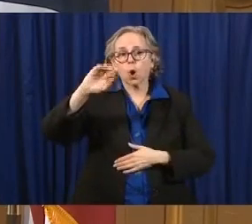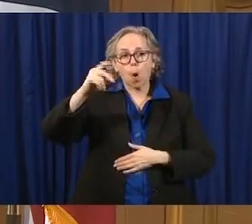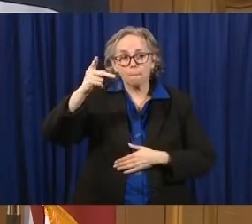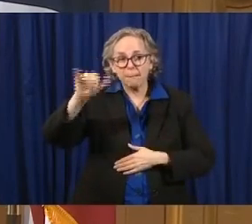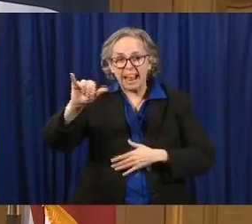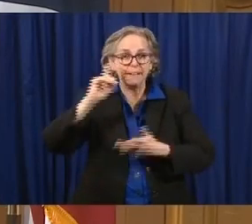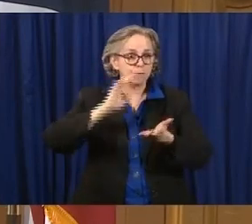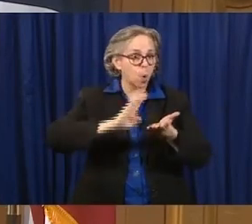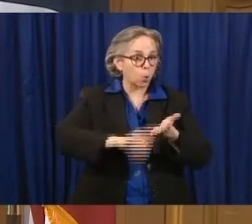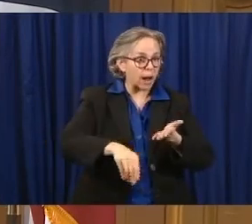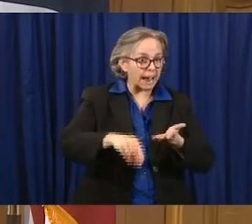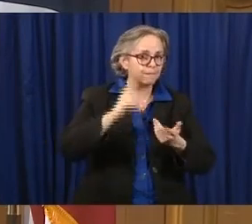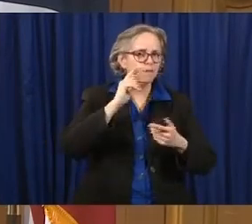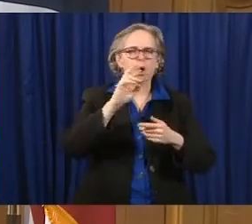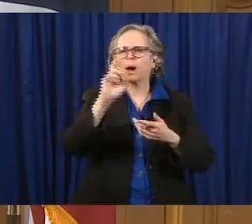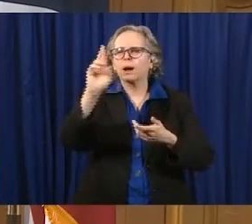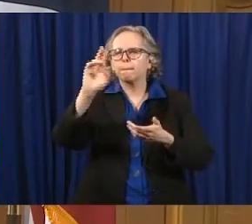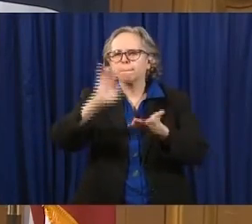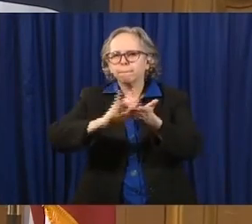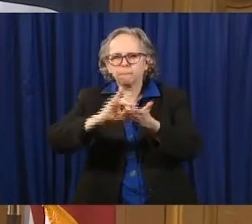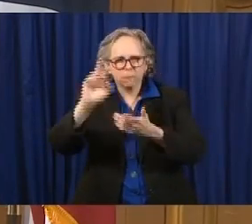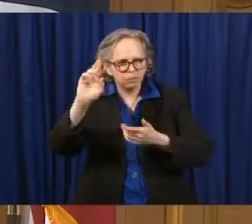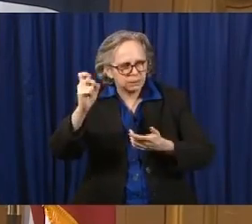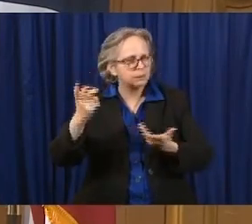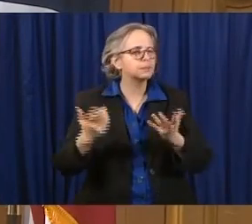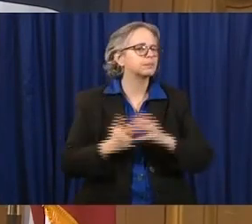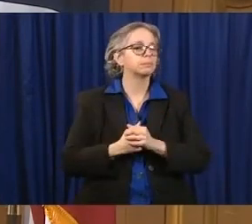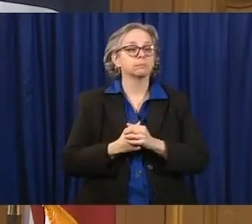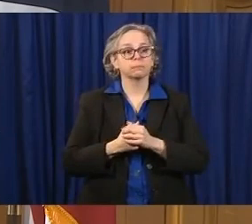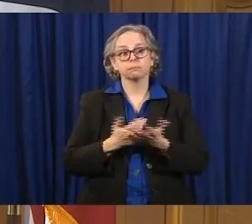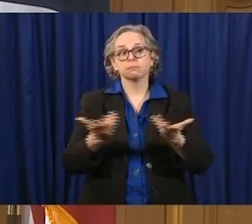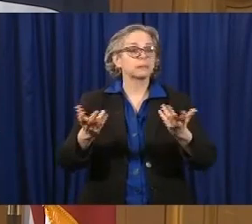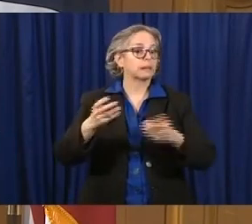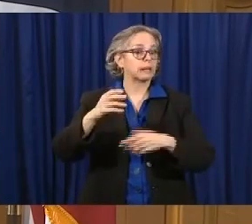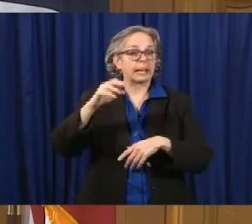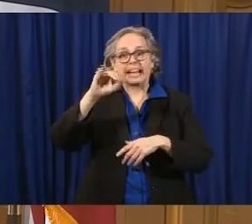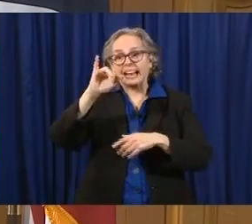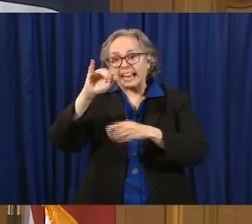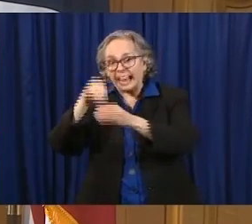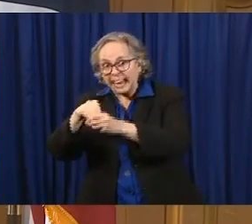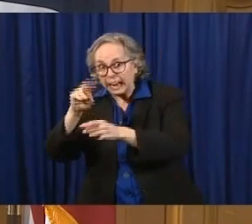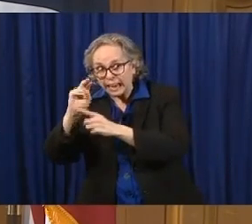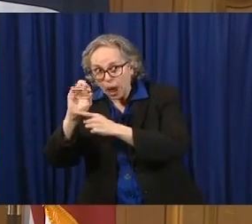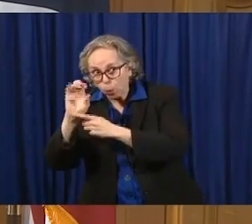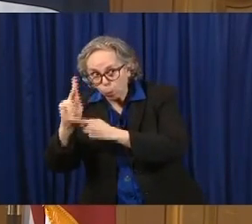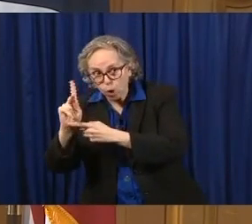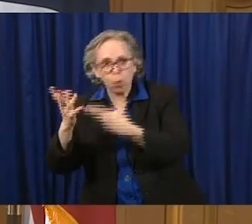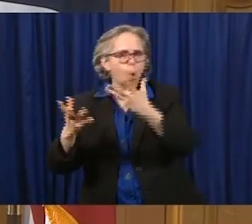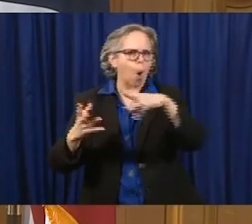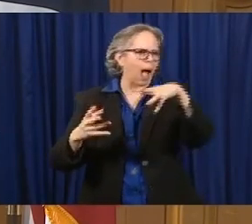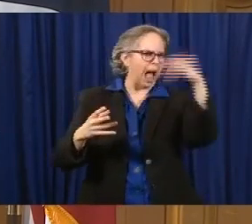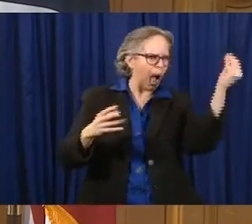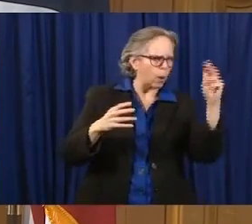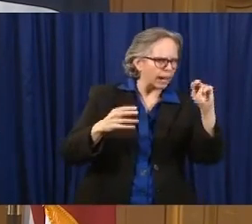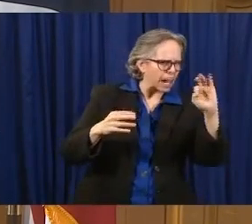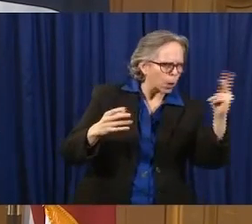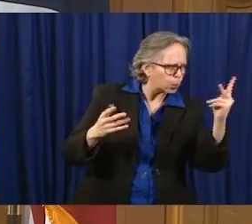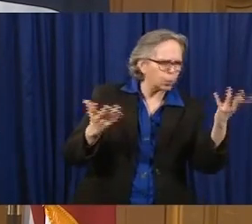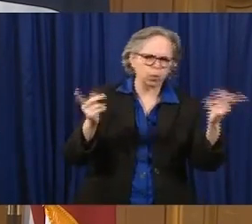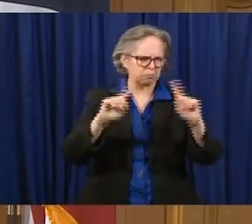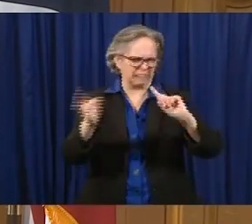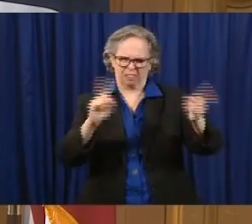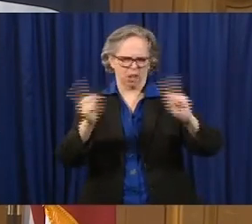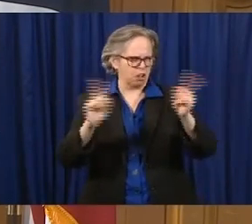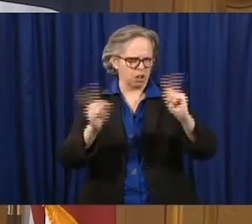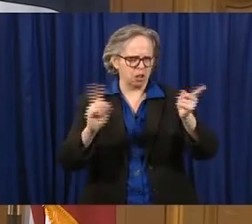and out-of-network pharmacy distinctions, and relaxed prior authorization requirements for most procedures. Today